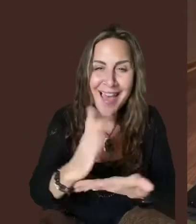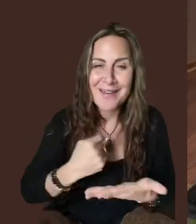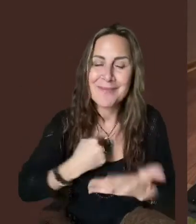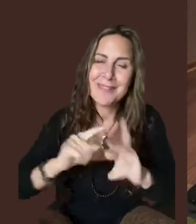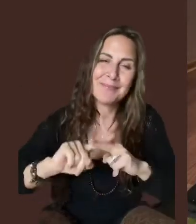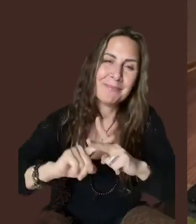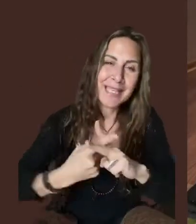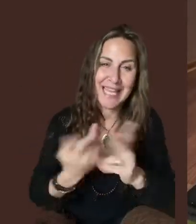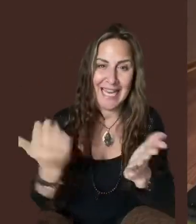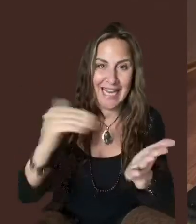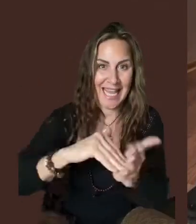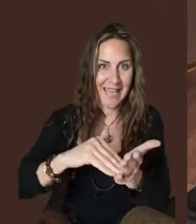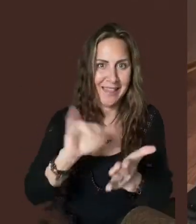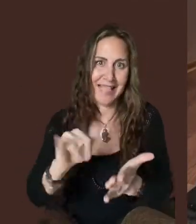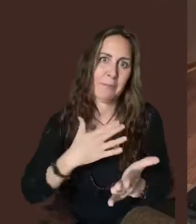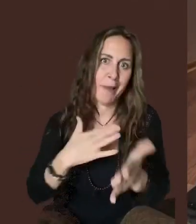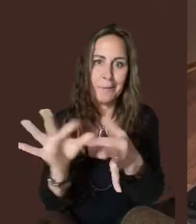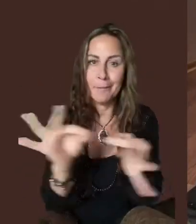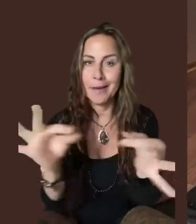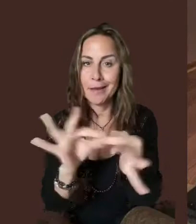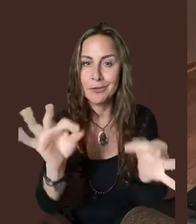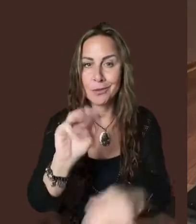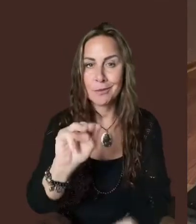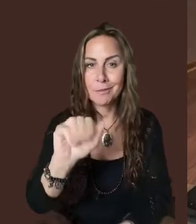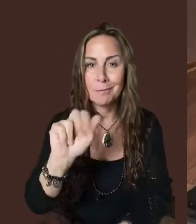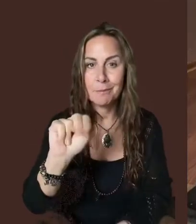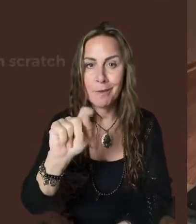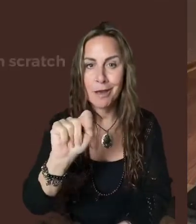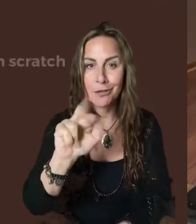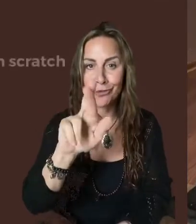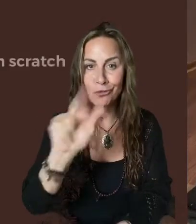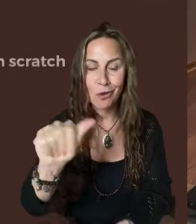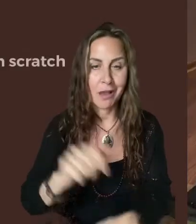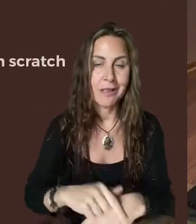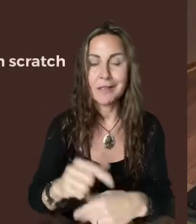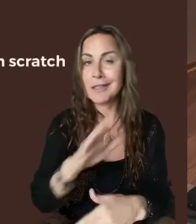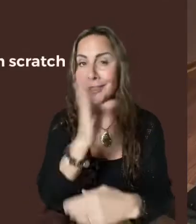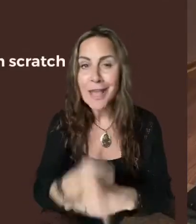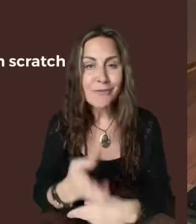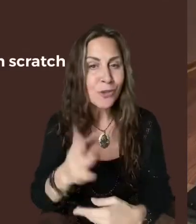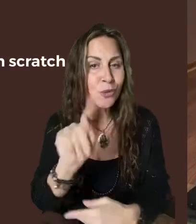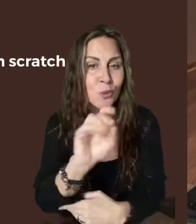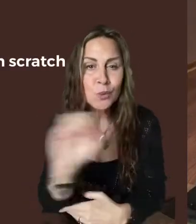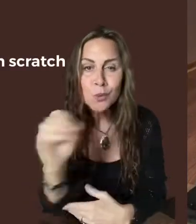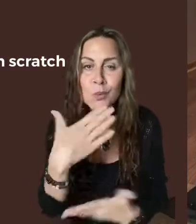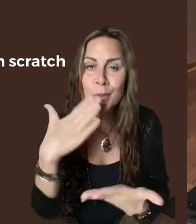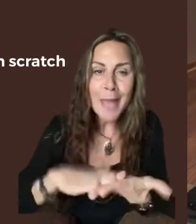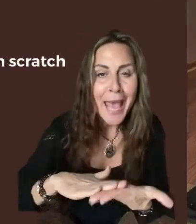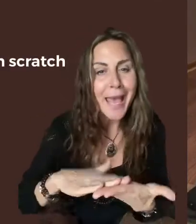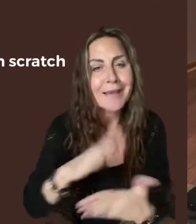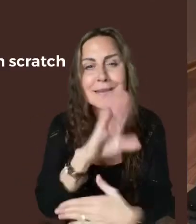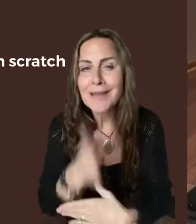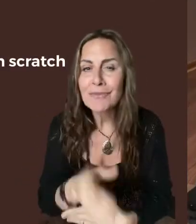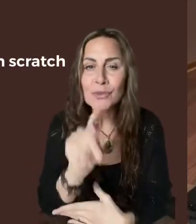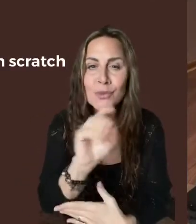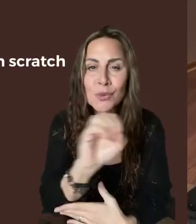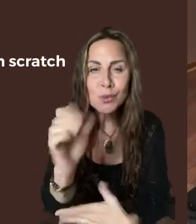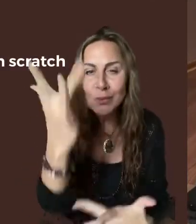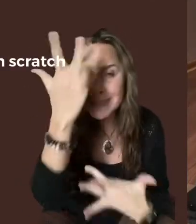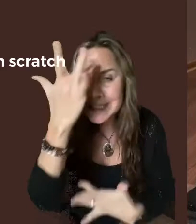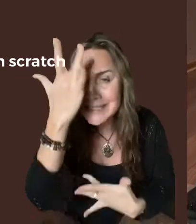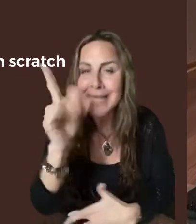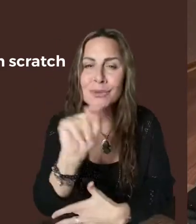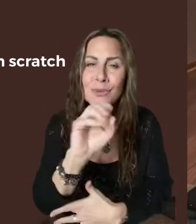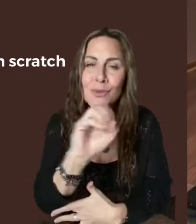why it's like a mantra for me. It's on everything that I write. You're never too bad, you're never too sick, you're never too broken